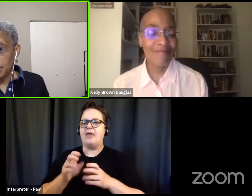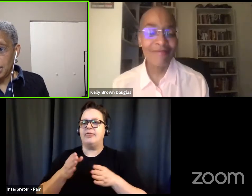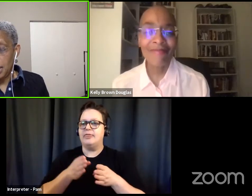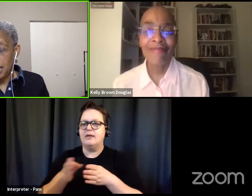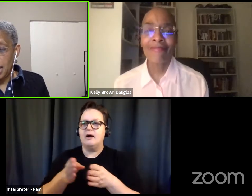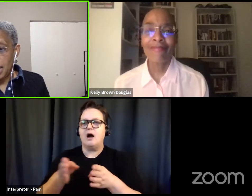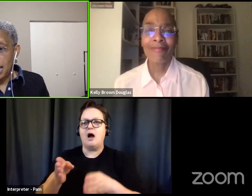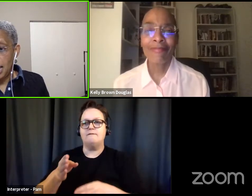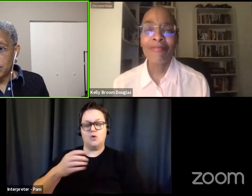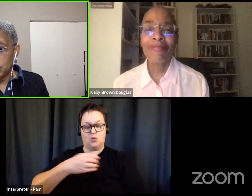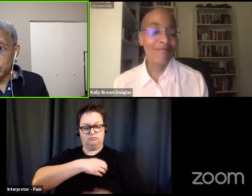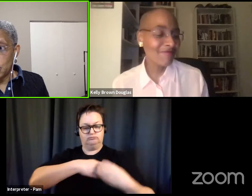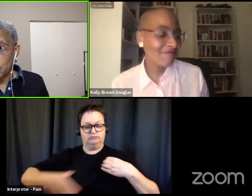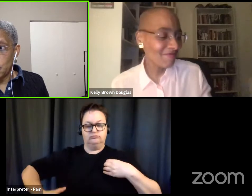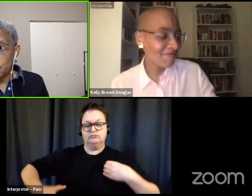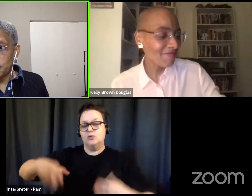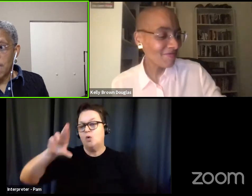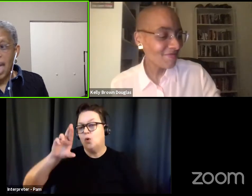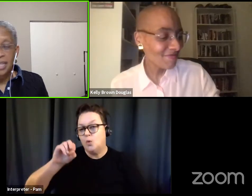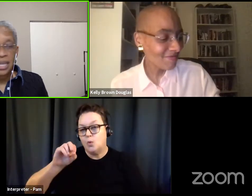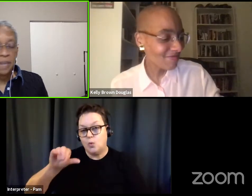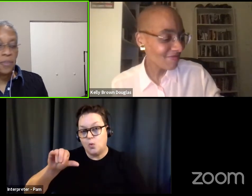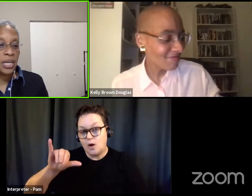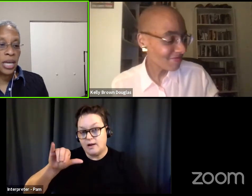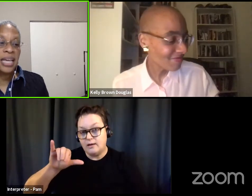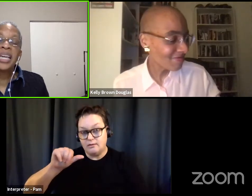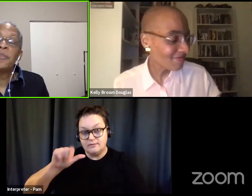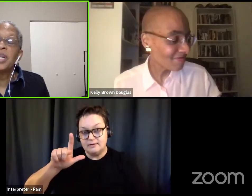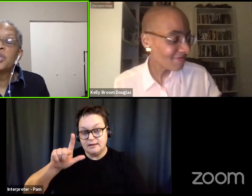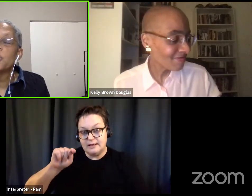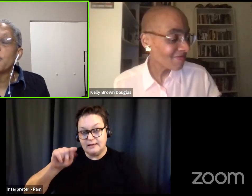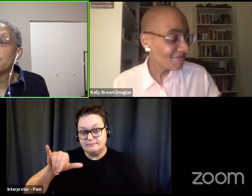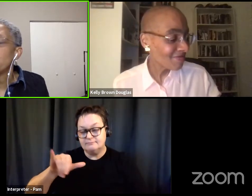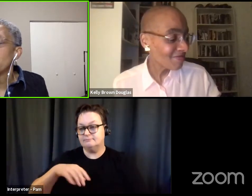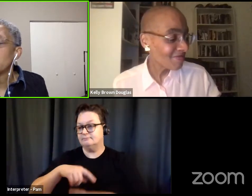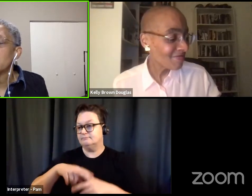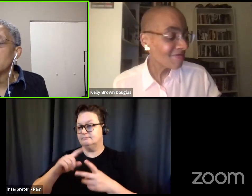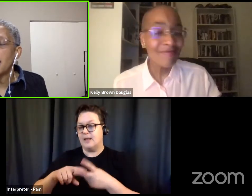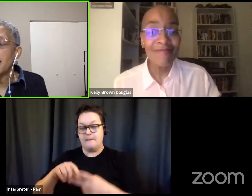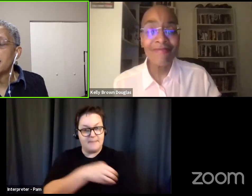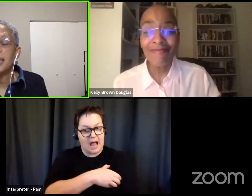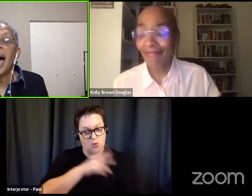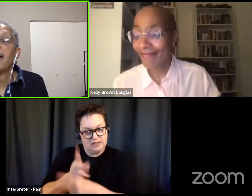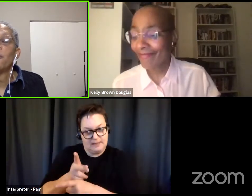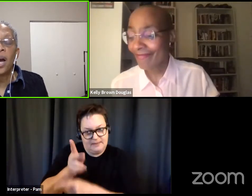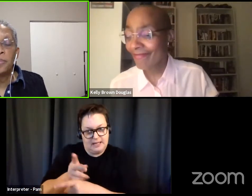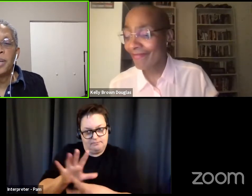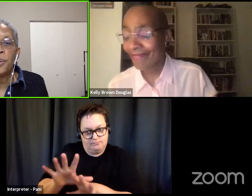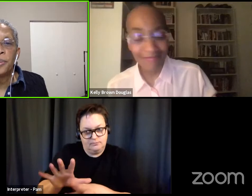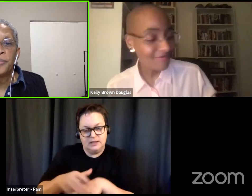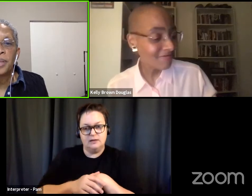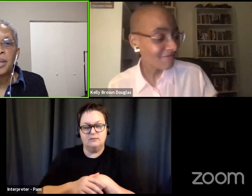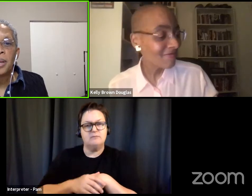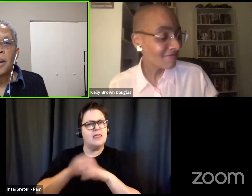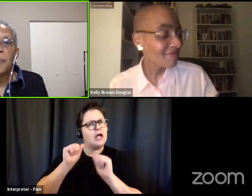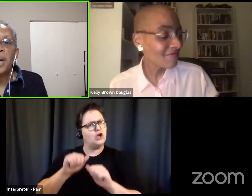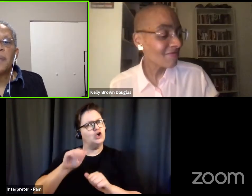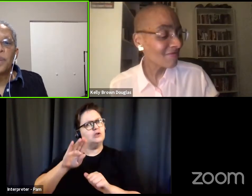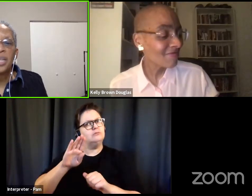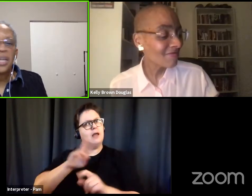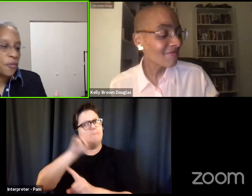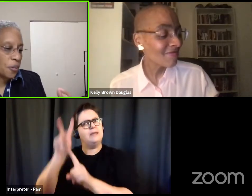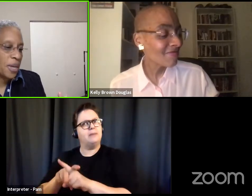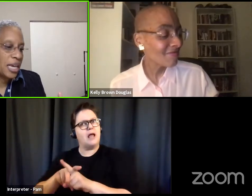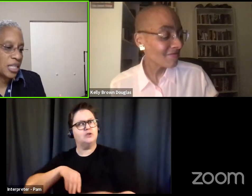And so that can be, it can be a story for non-white people.